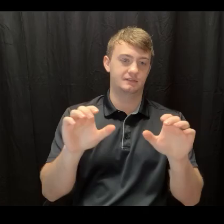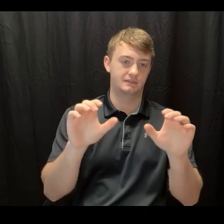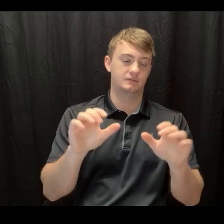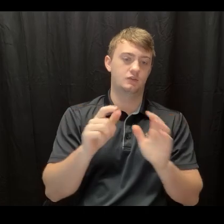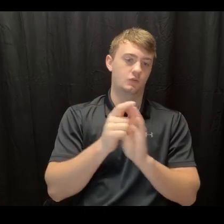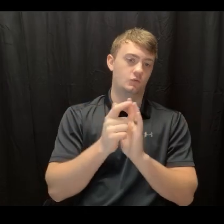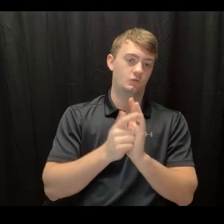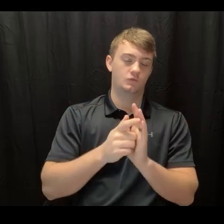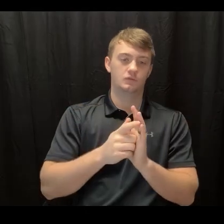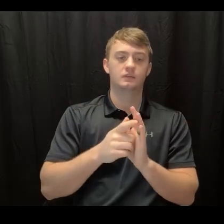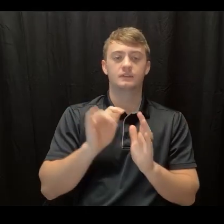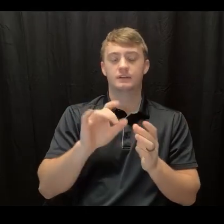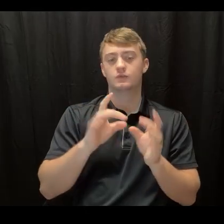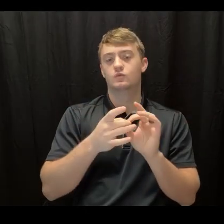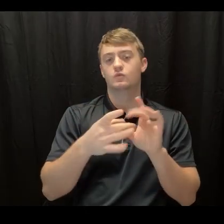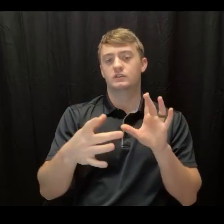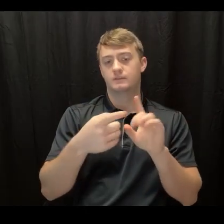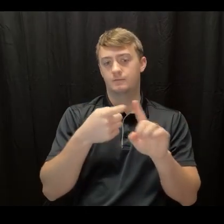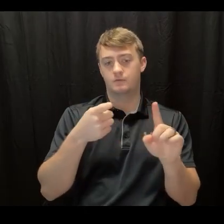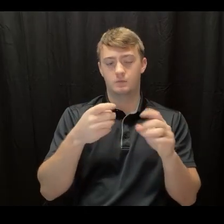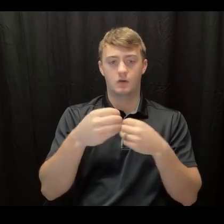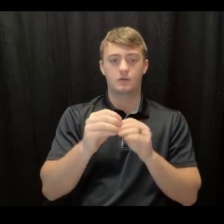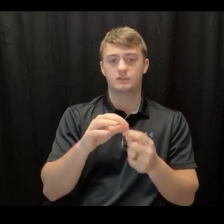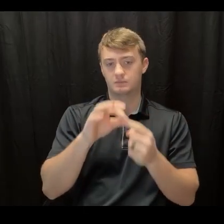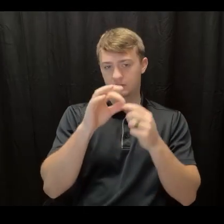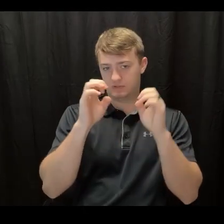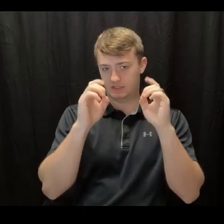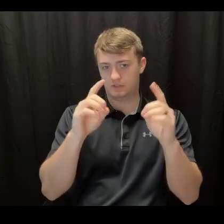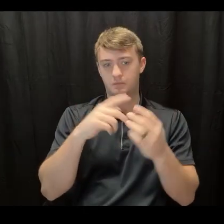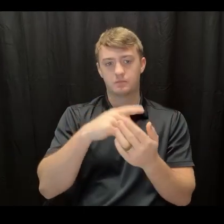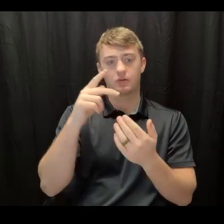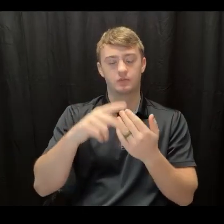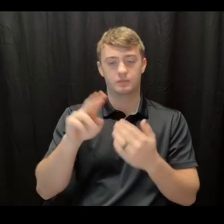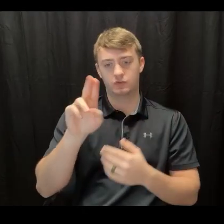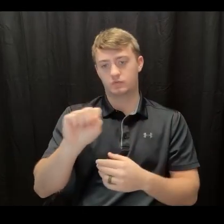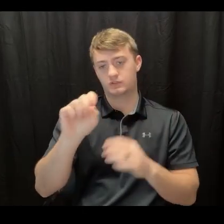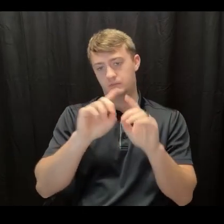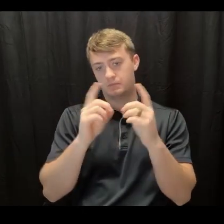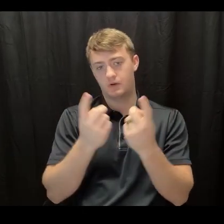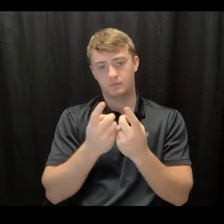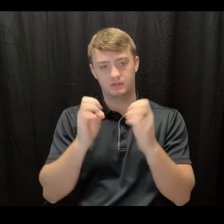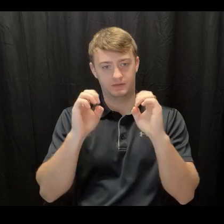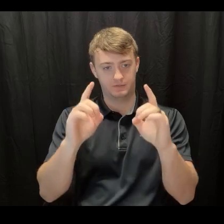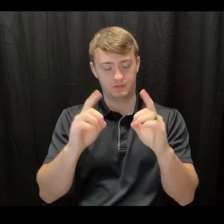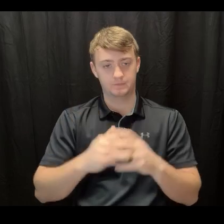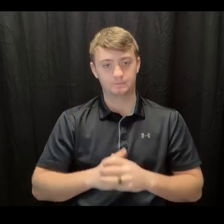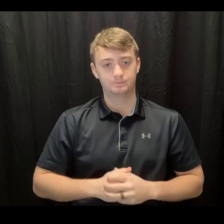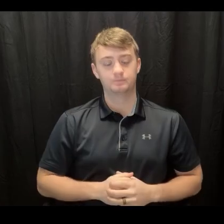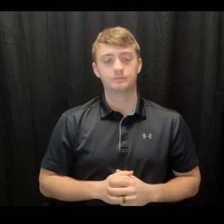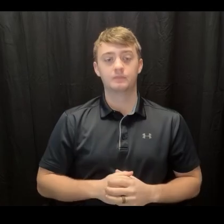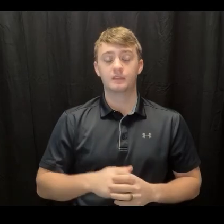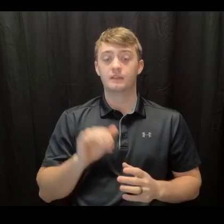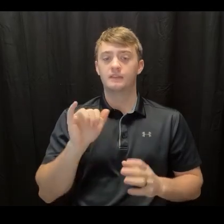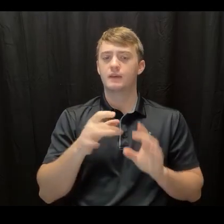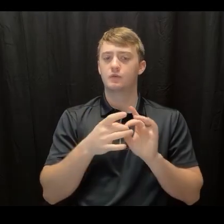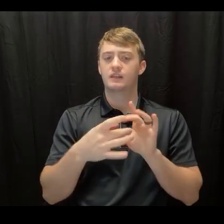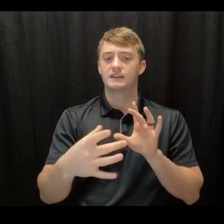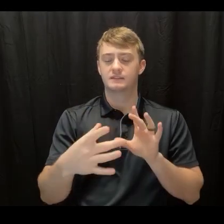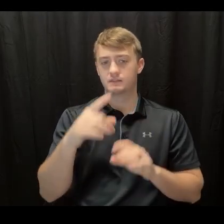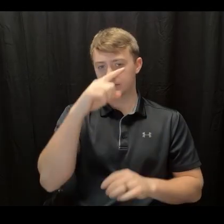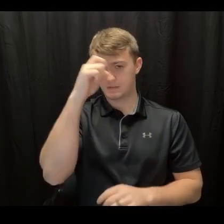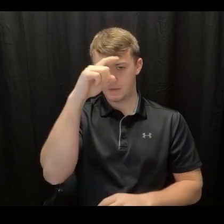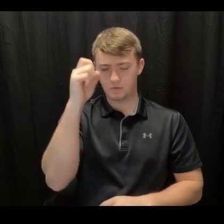Discipline Guidance that was released by the Office of Special Education Programs in the U.S. Department of Education. This